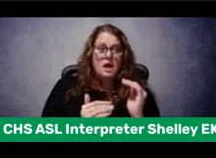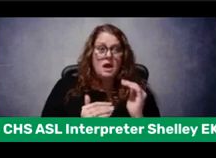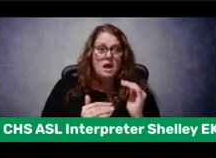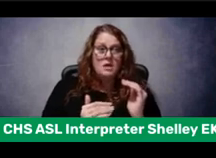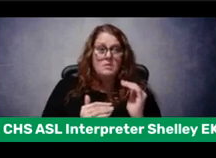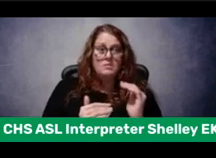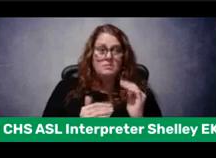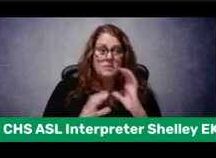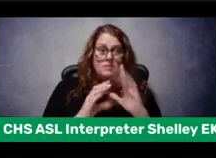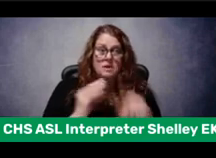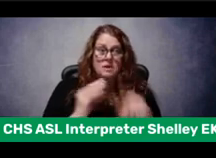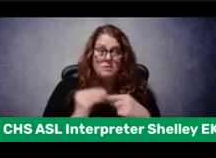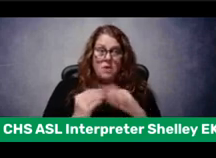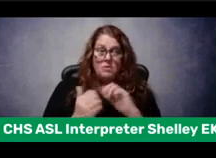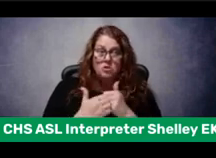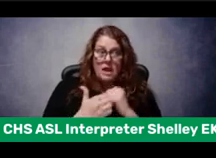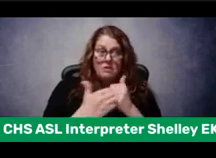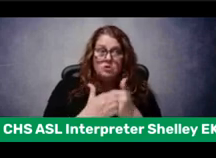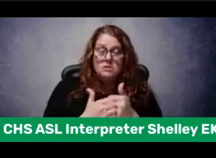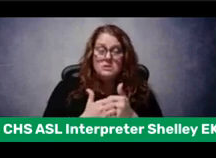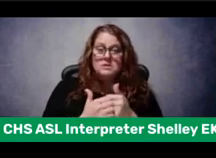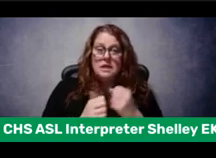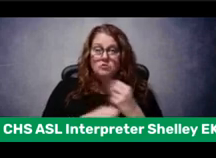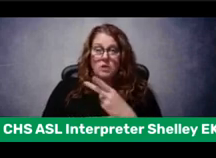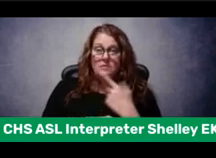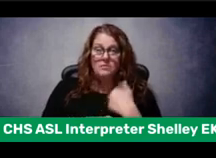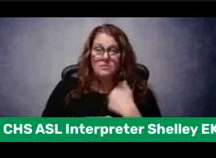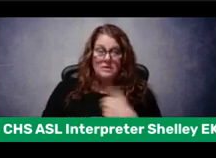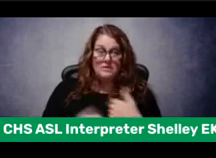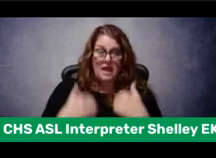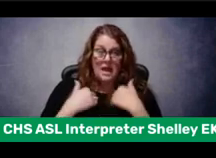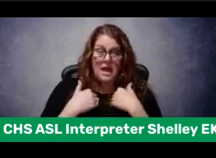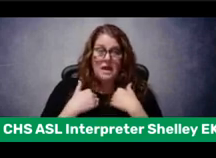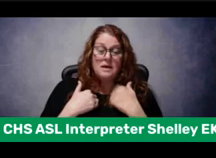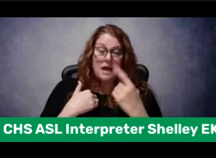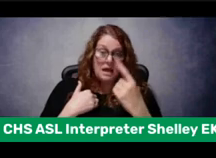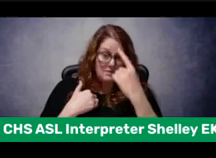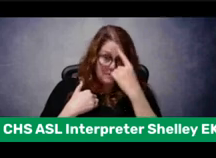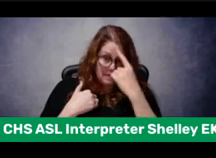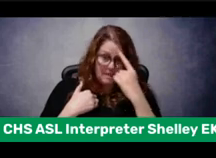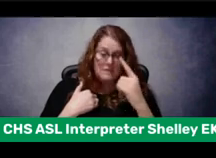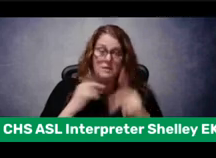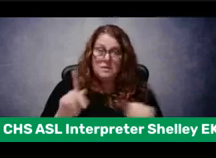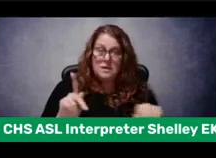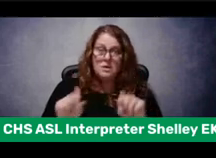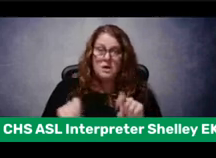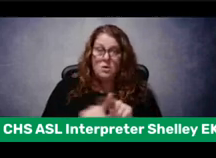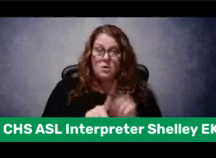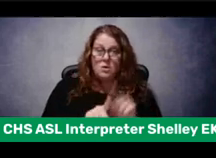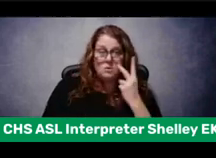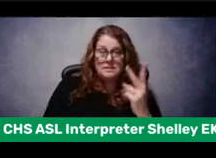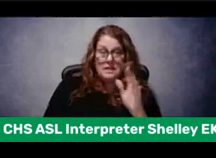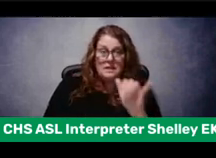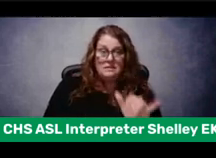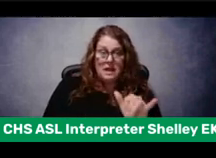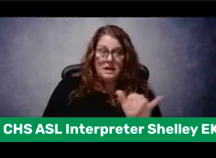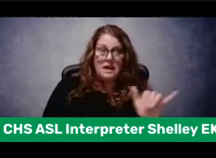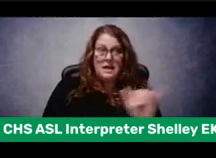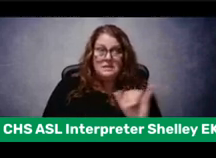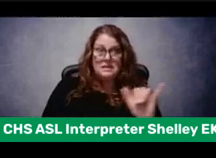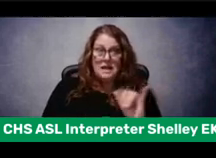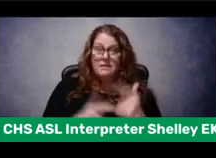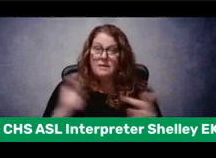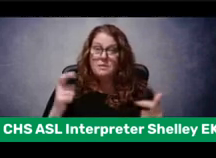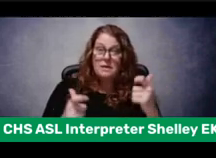about the challenges and the triumphs that we've had, I think that folks can also see that as like the